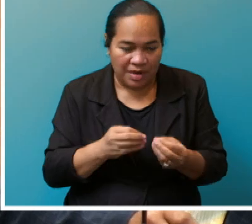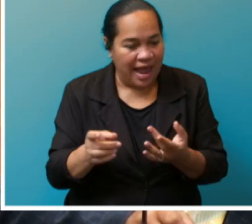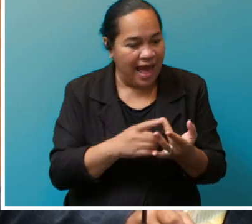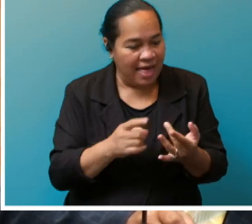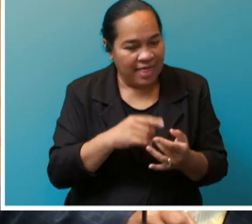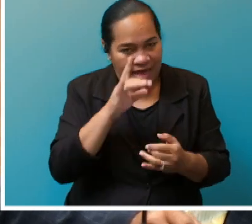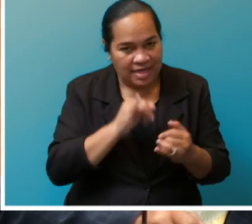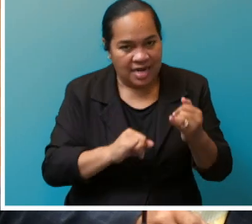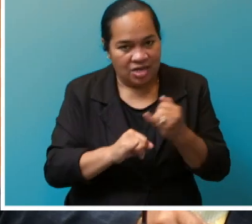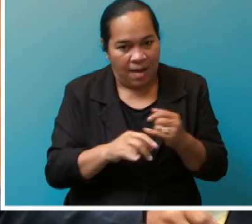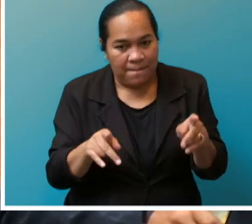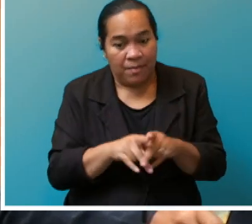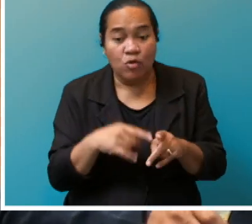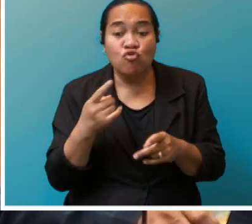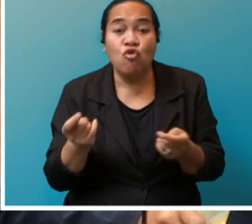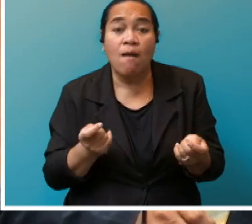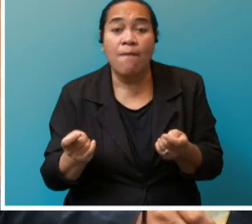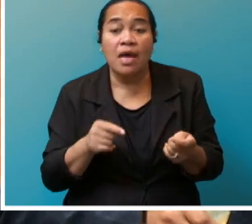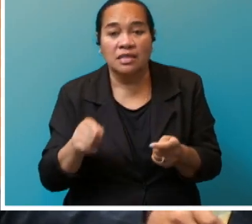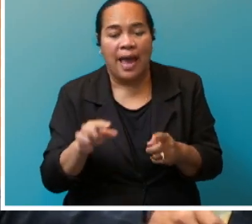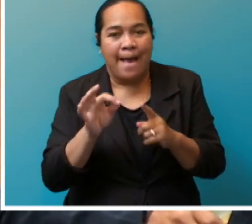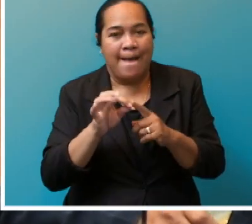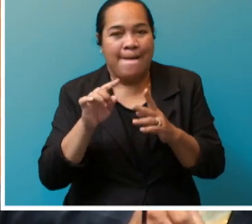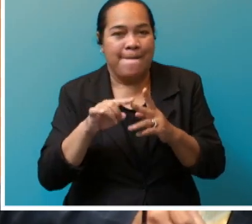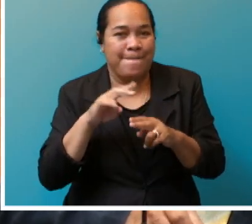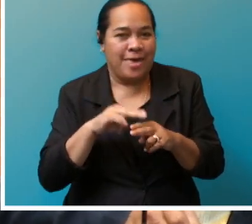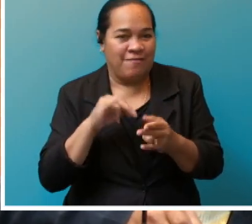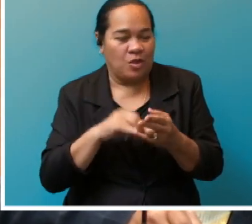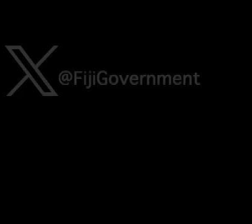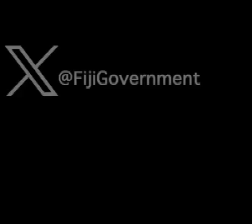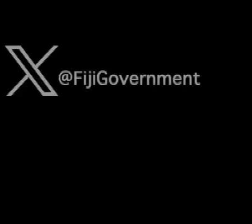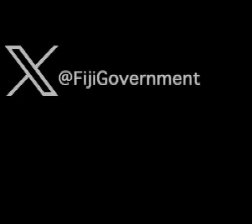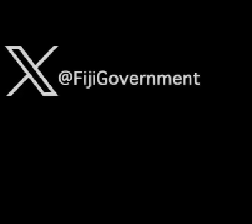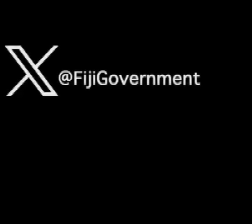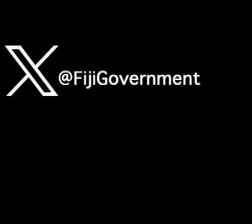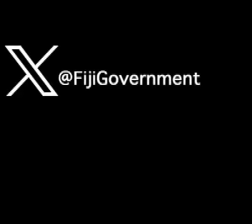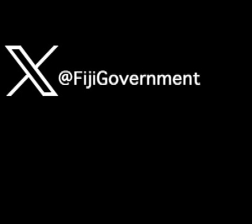partners. So it's managed by PIFs. Thank you.